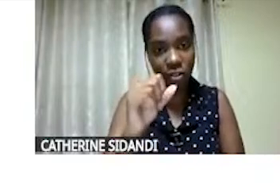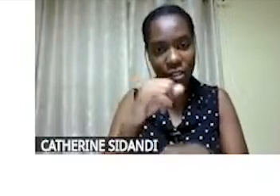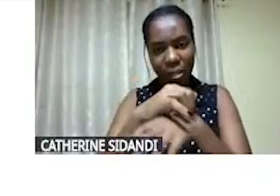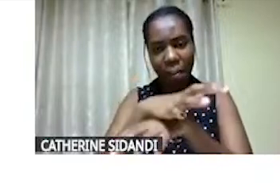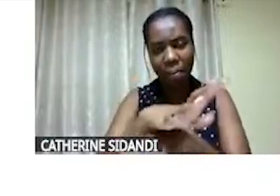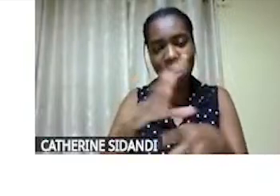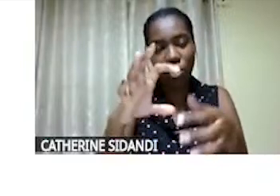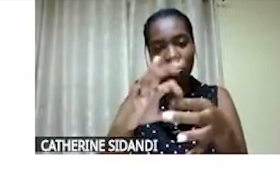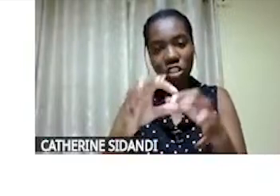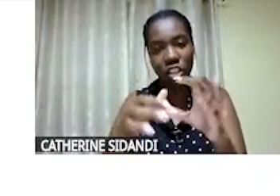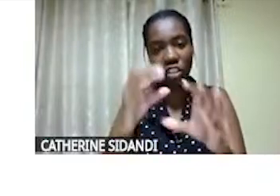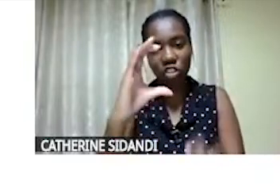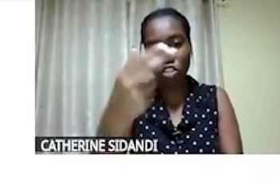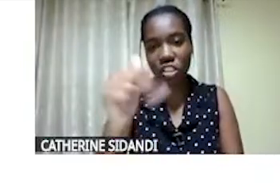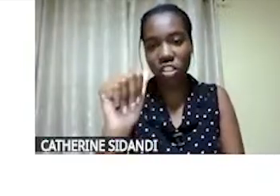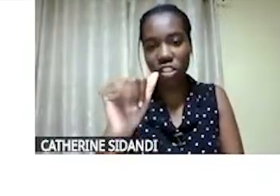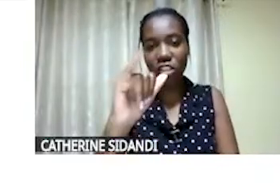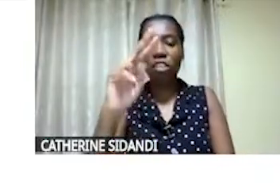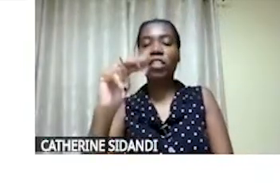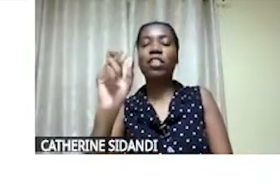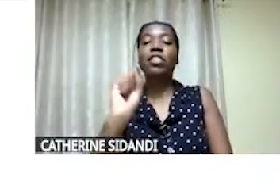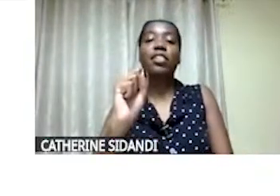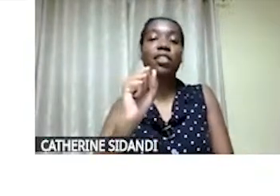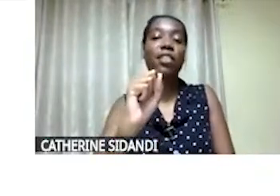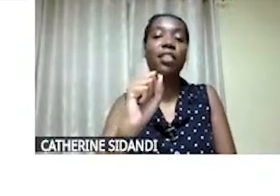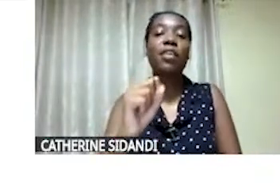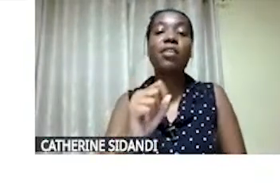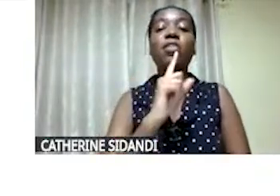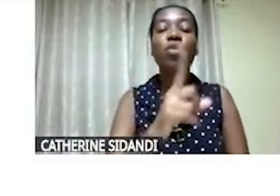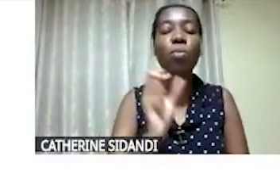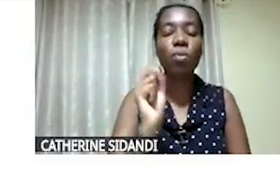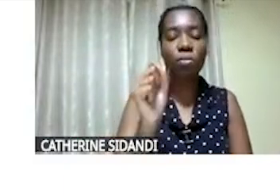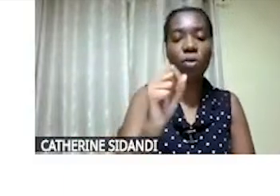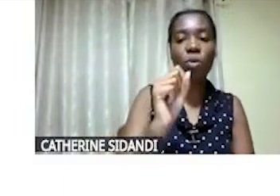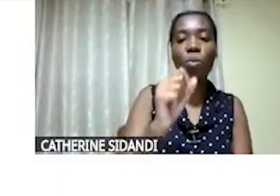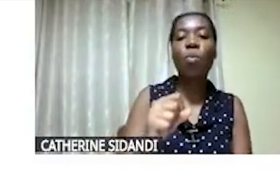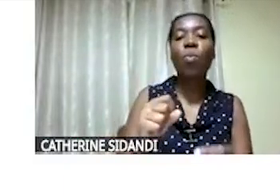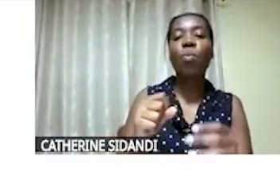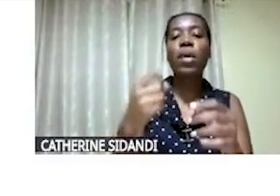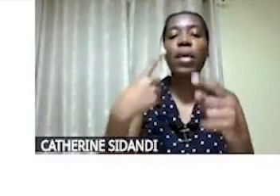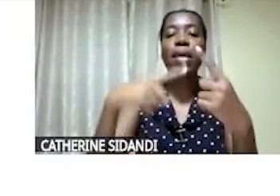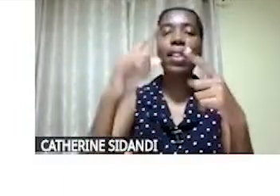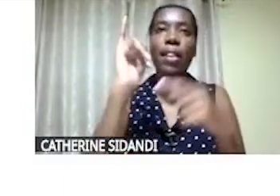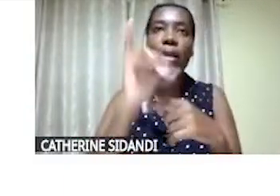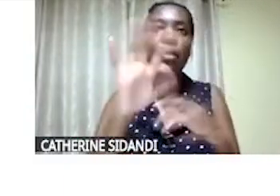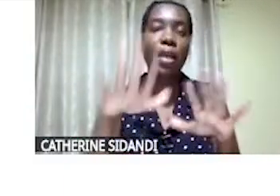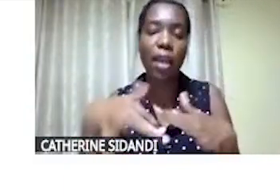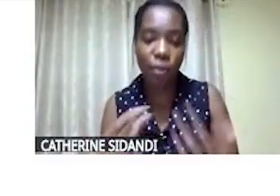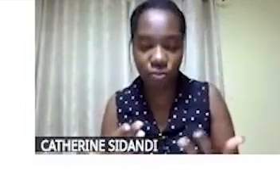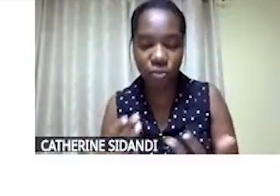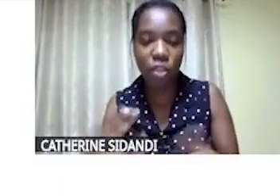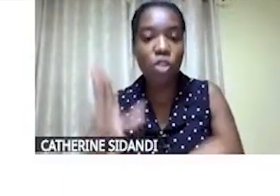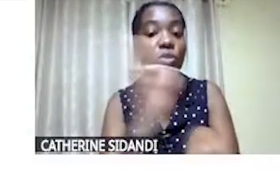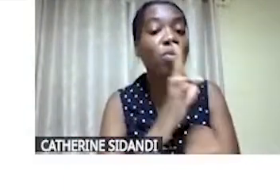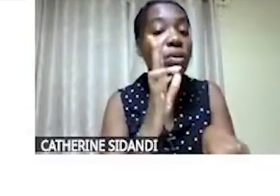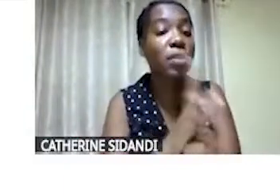that is, it is within the supply chains. And the how to win that is with technology. So a lot